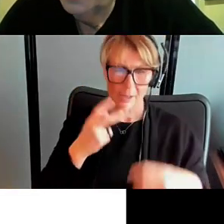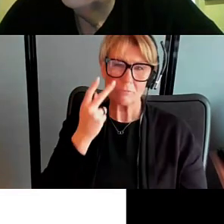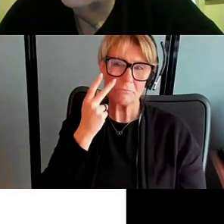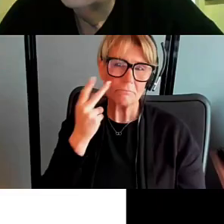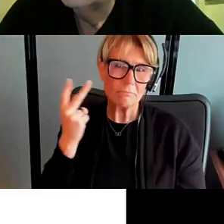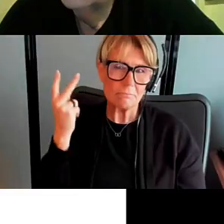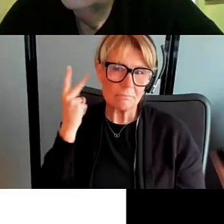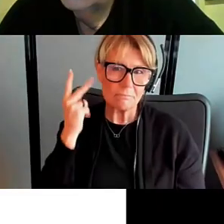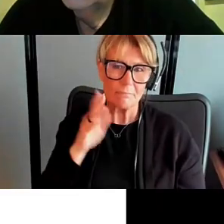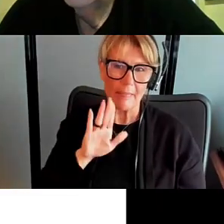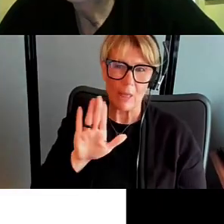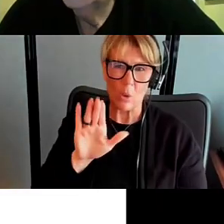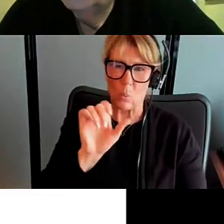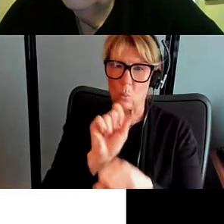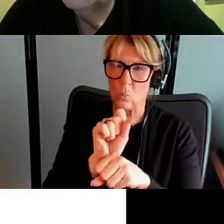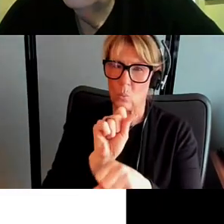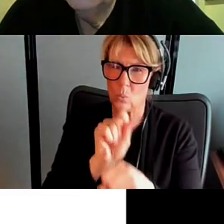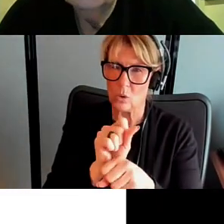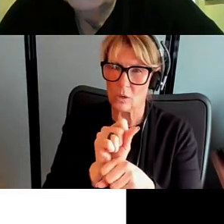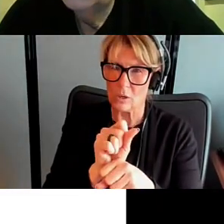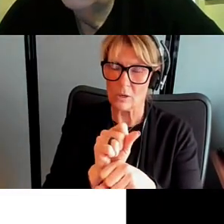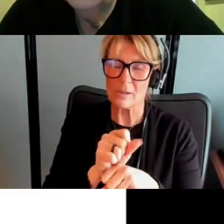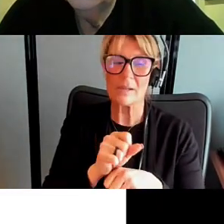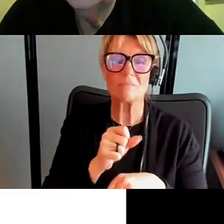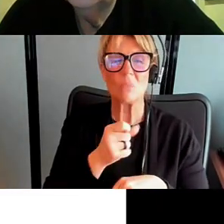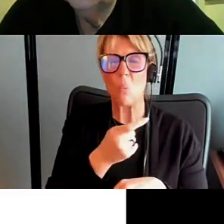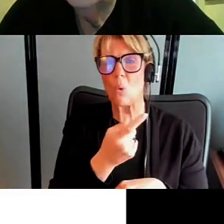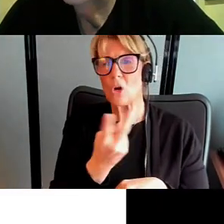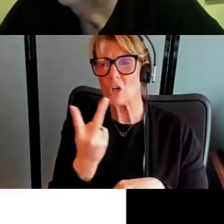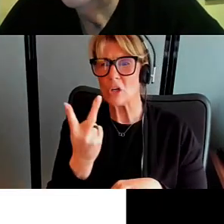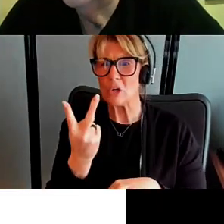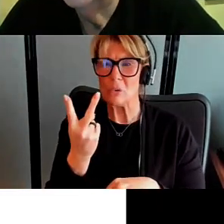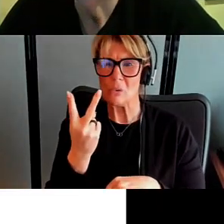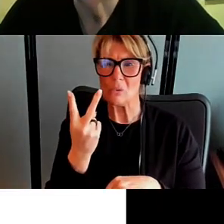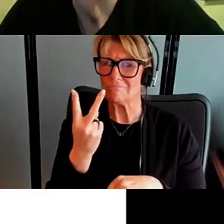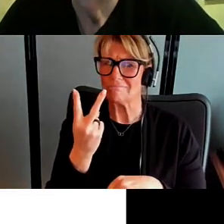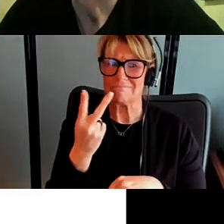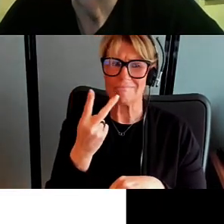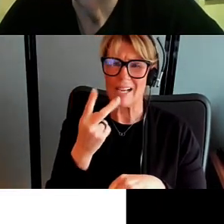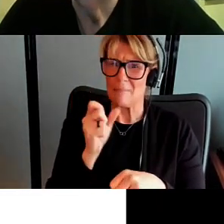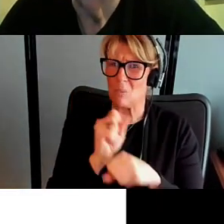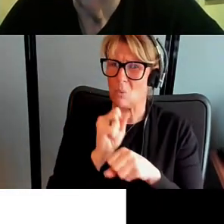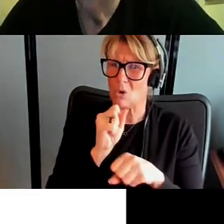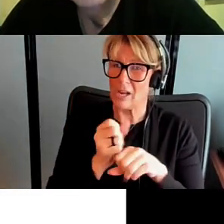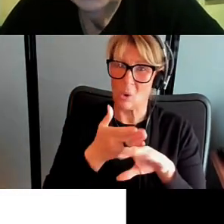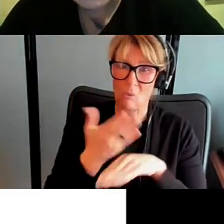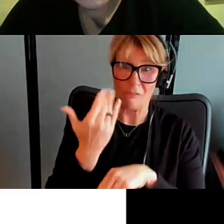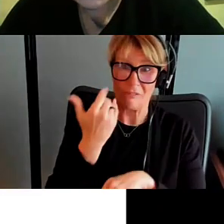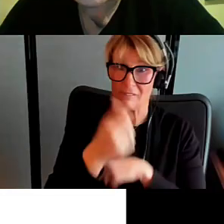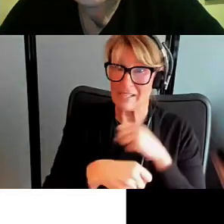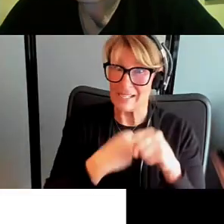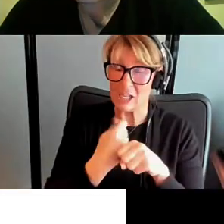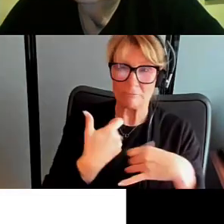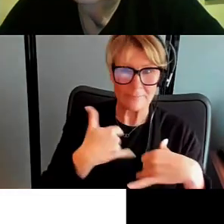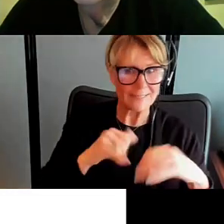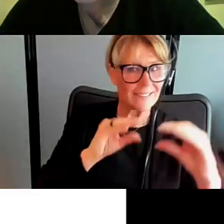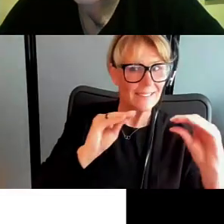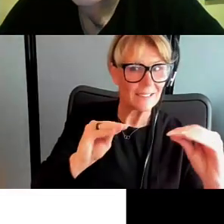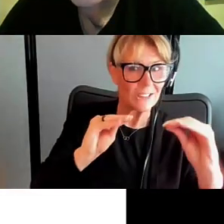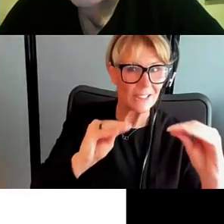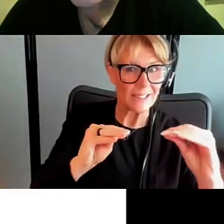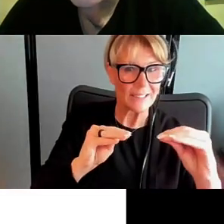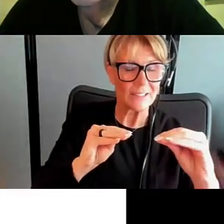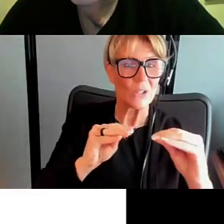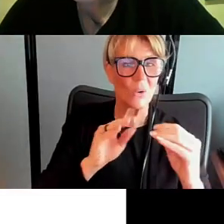their practice. And a couple of them had been in the field for 15 years and they were still teaching.